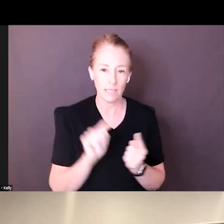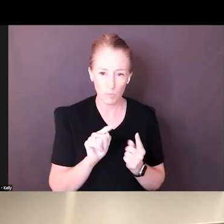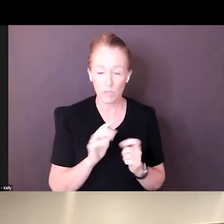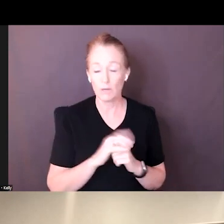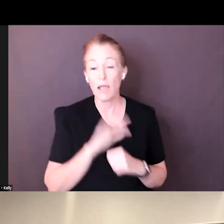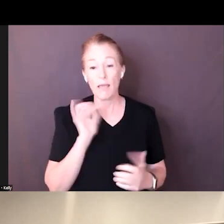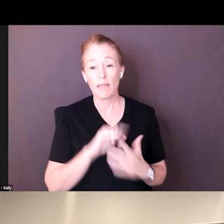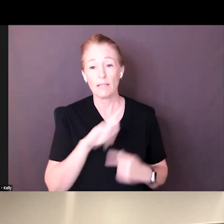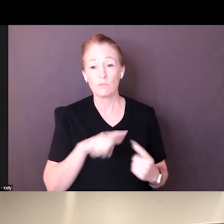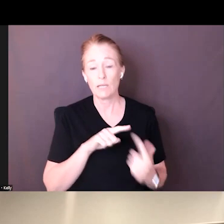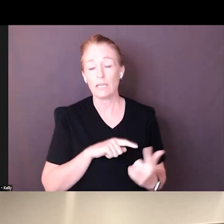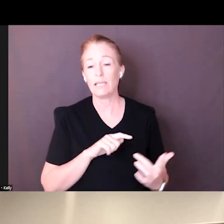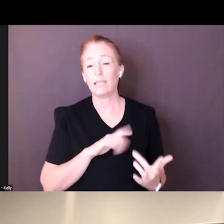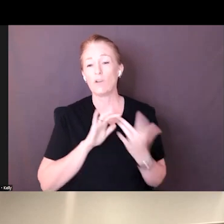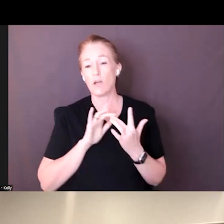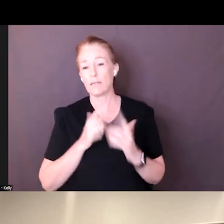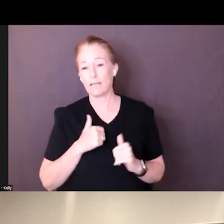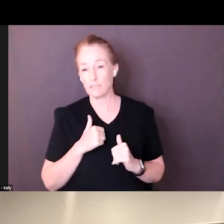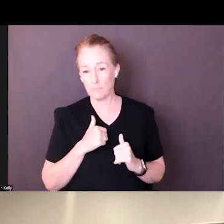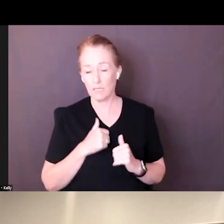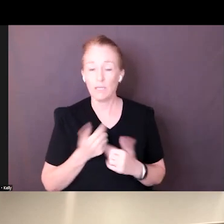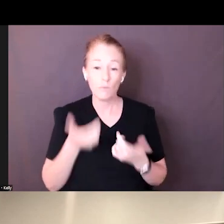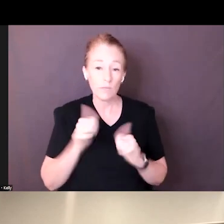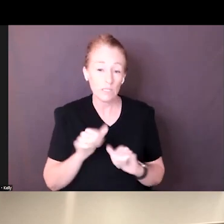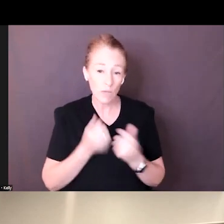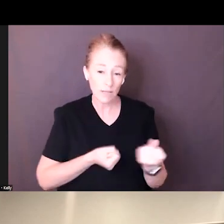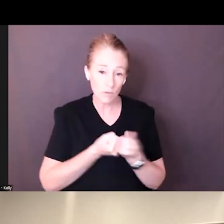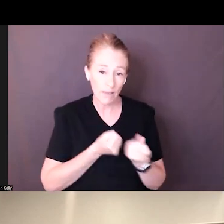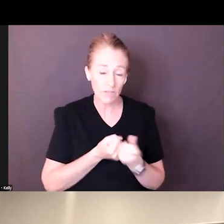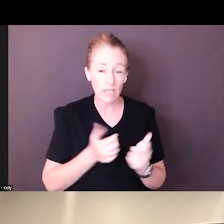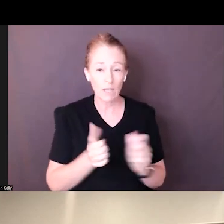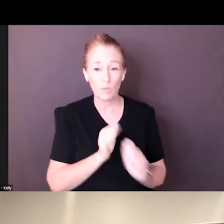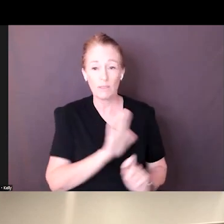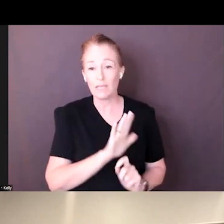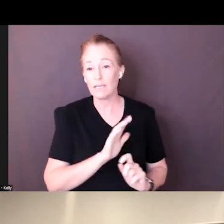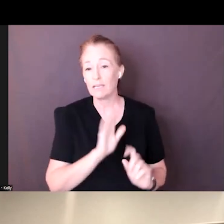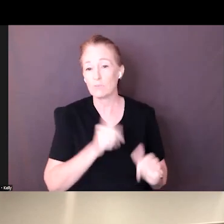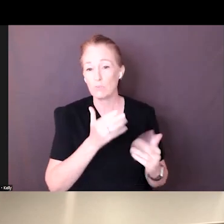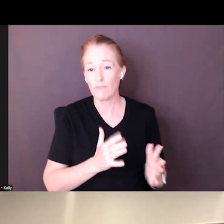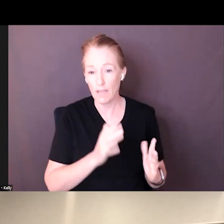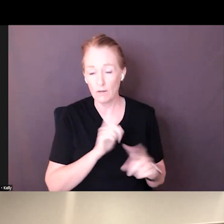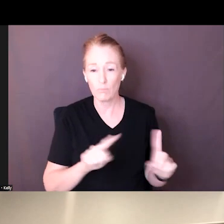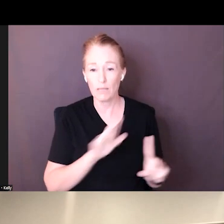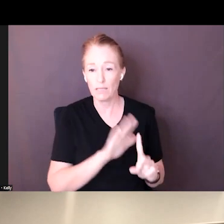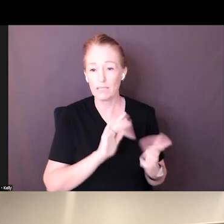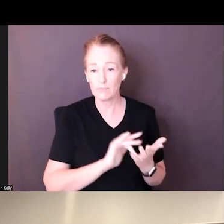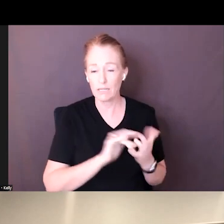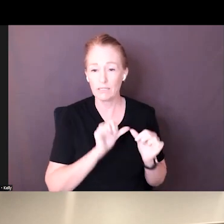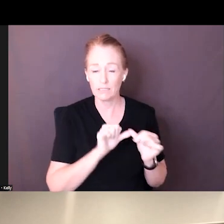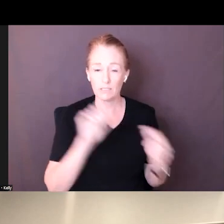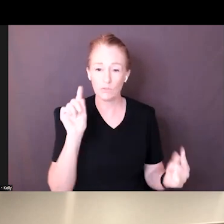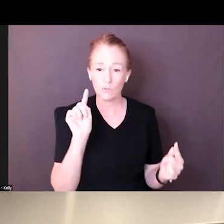to help equip him to advocate with his provider, but he continued to have his medication reduced, and he